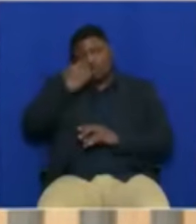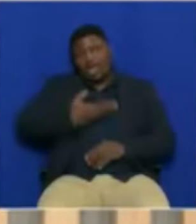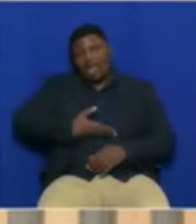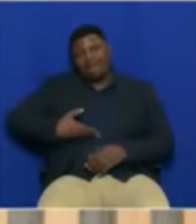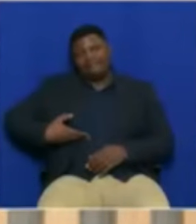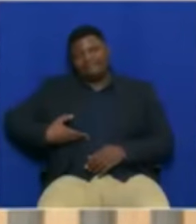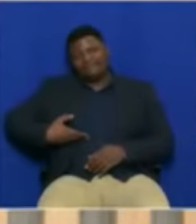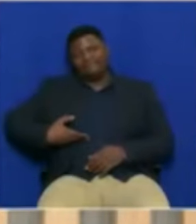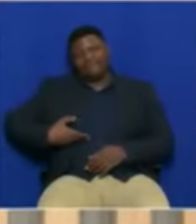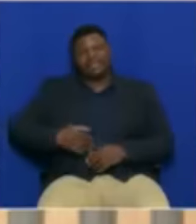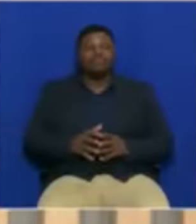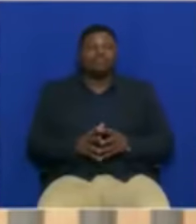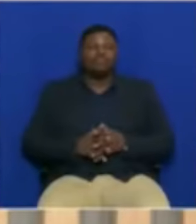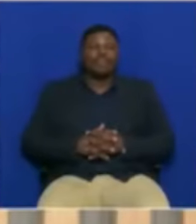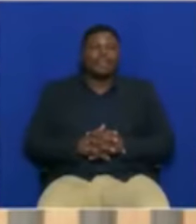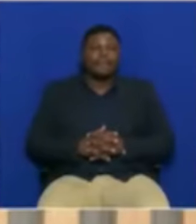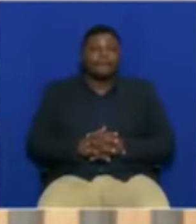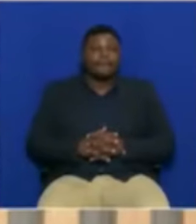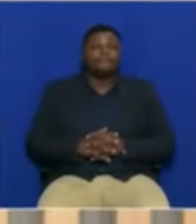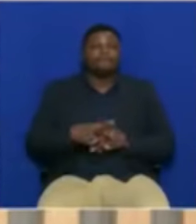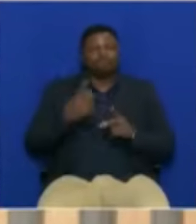page 305.